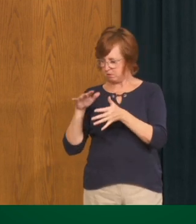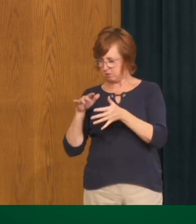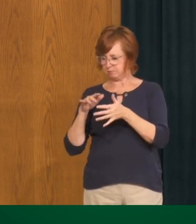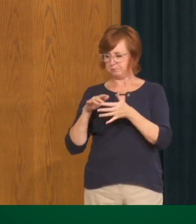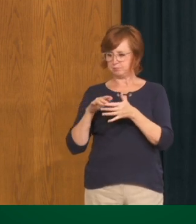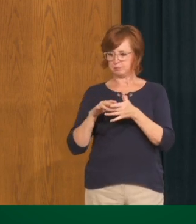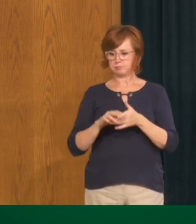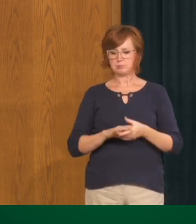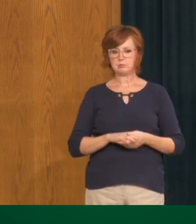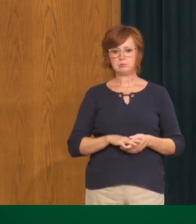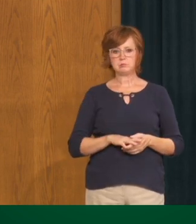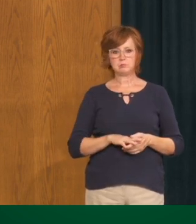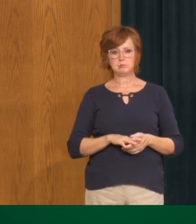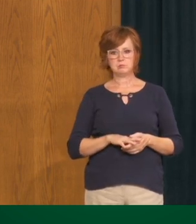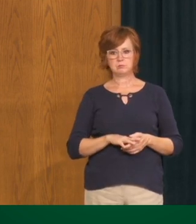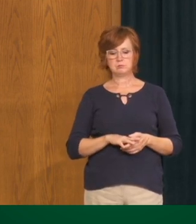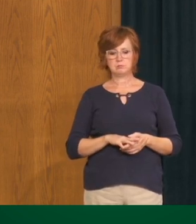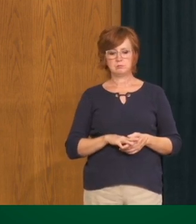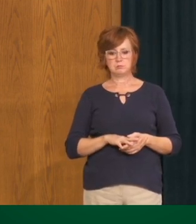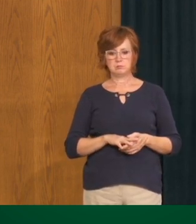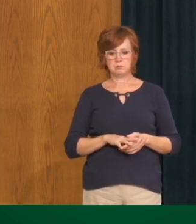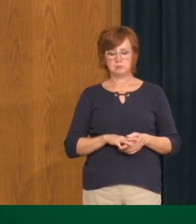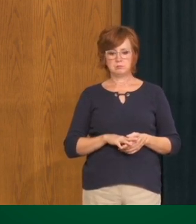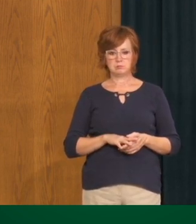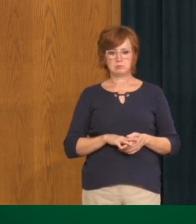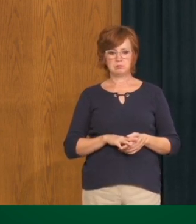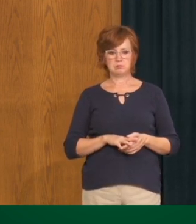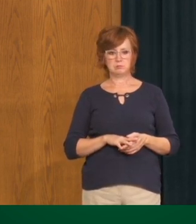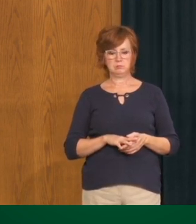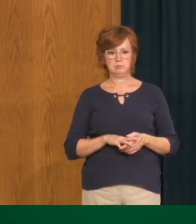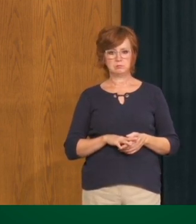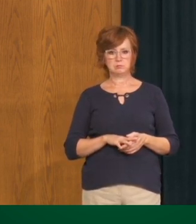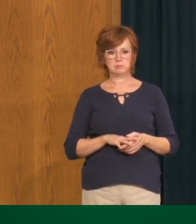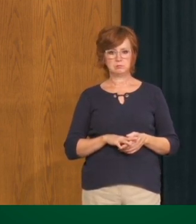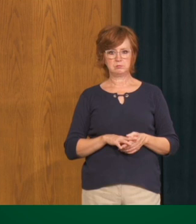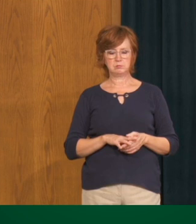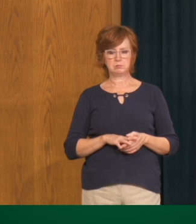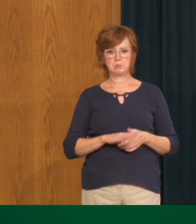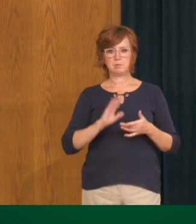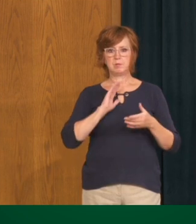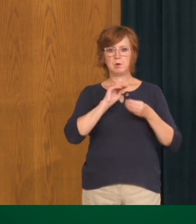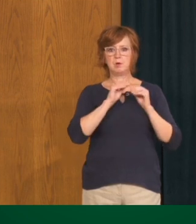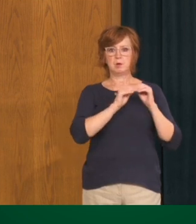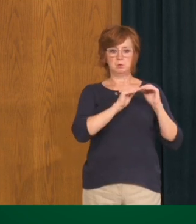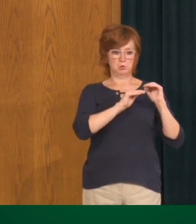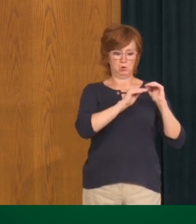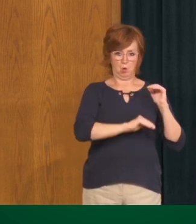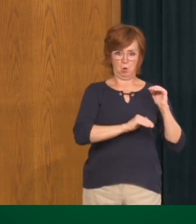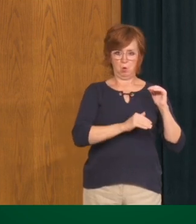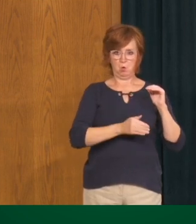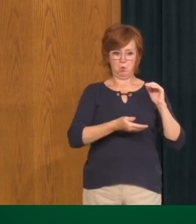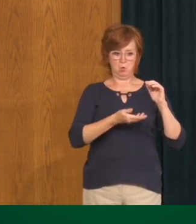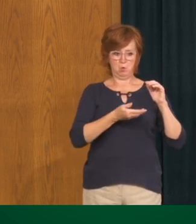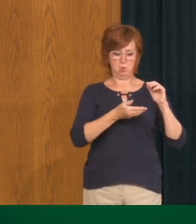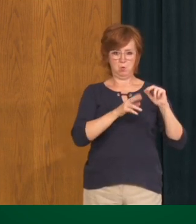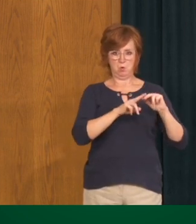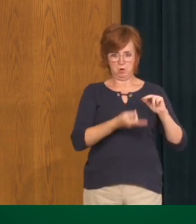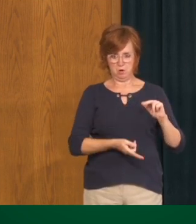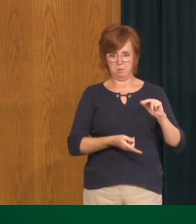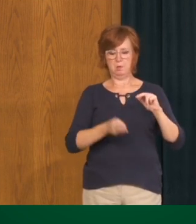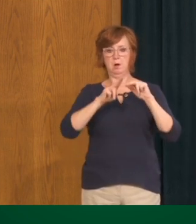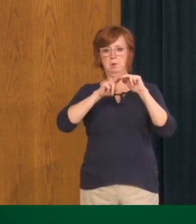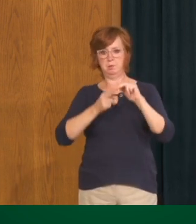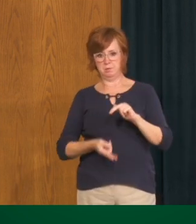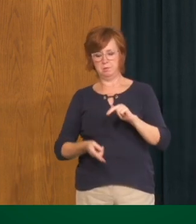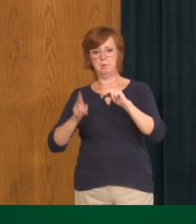lower level to a higher level and back to a lower level based on COVID transmission risk. And so we will have to be flexible and nimble as we